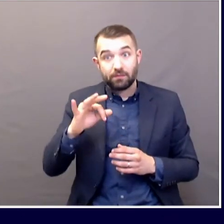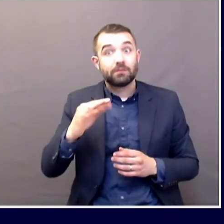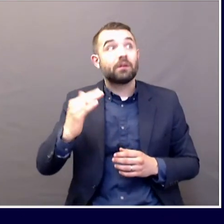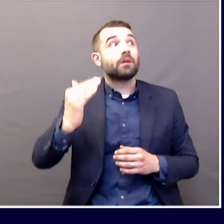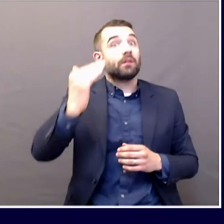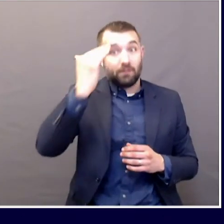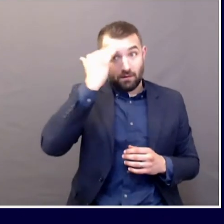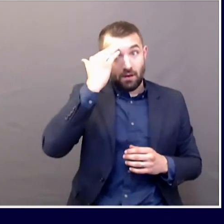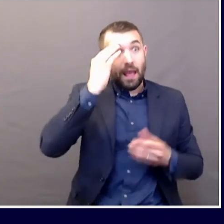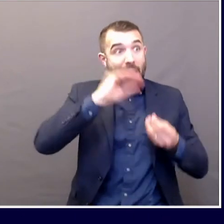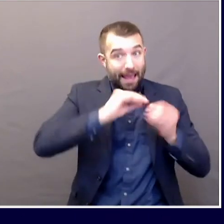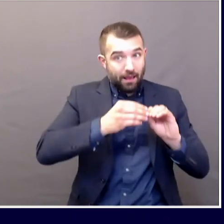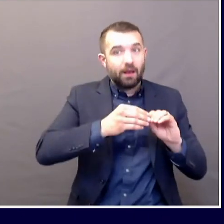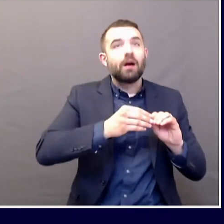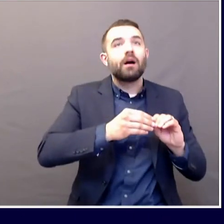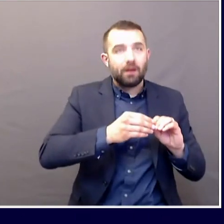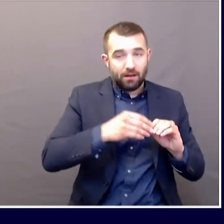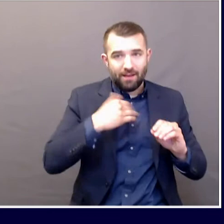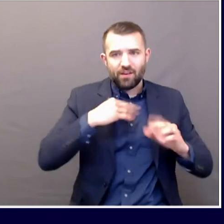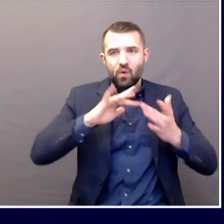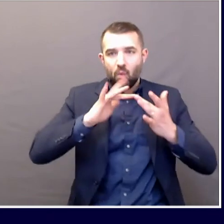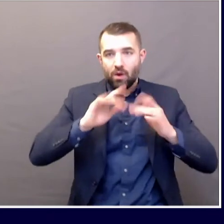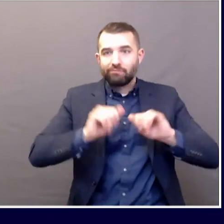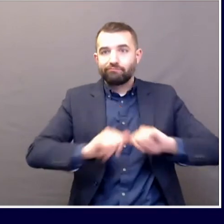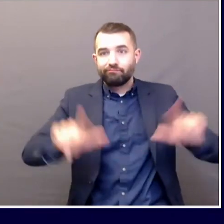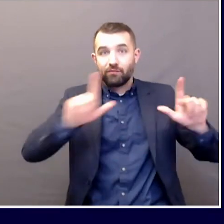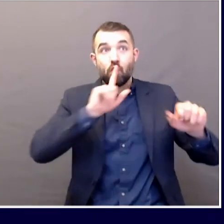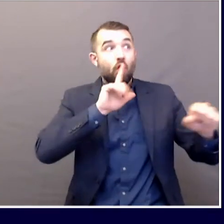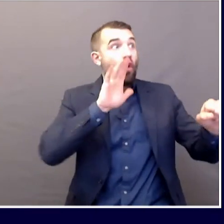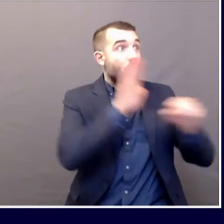share with the US CDC and Operation Warp Speed,